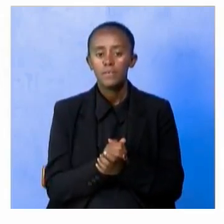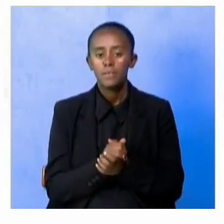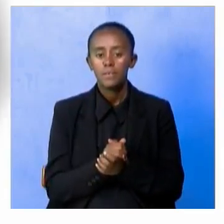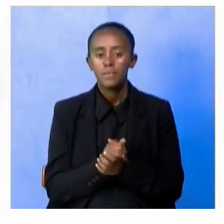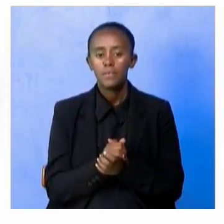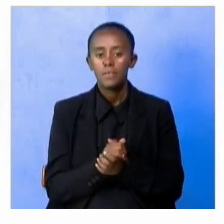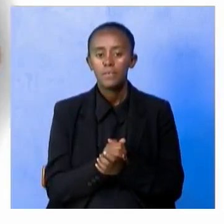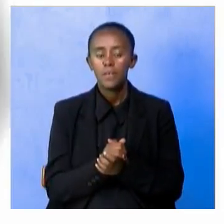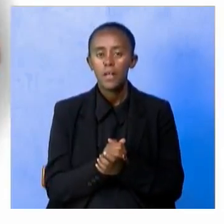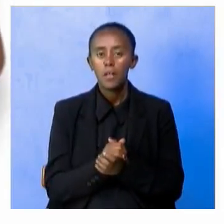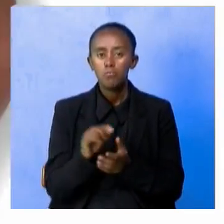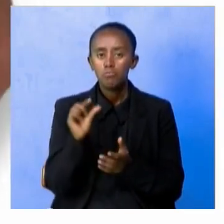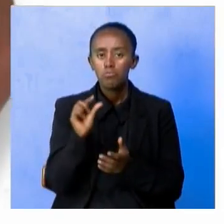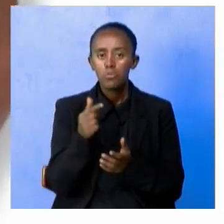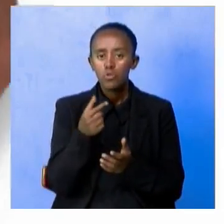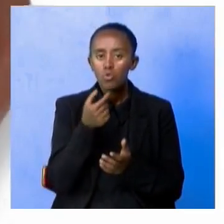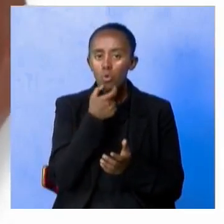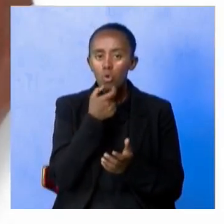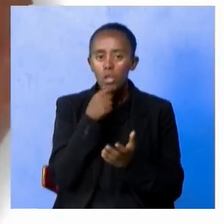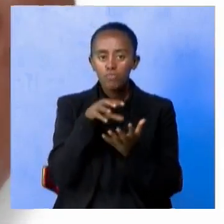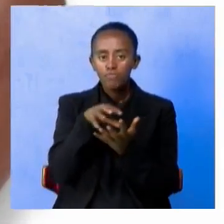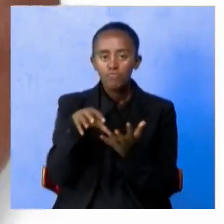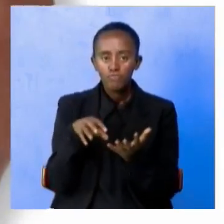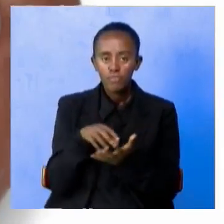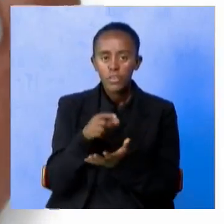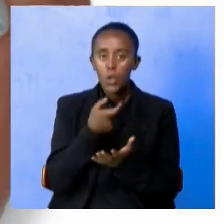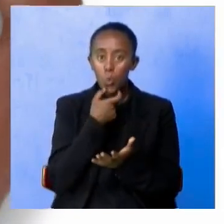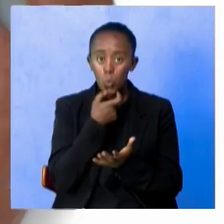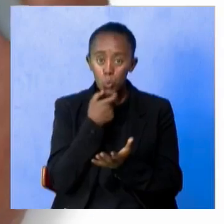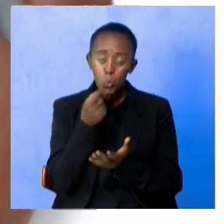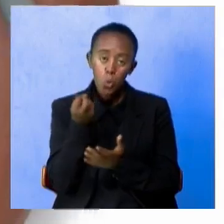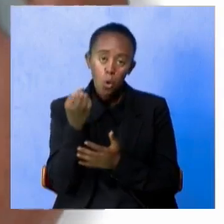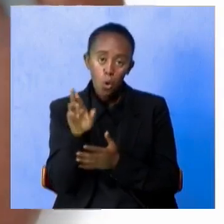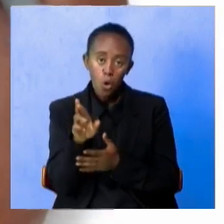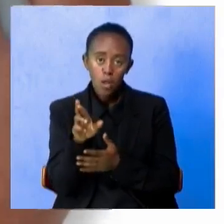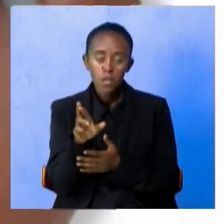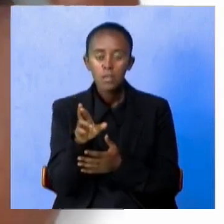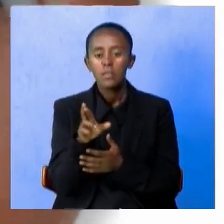piece of cookies, or